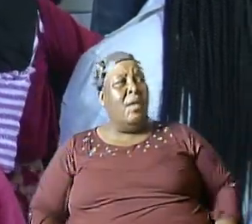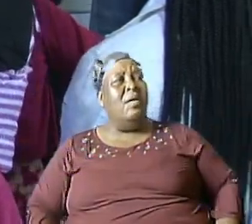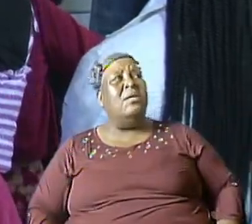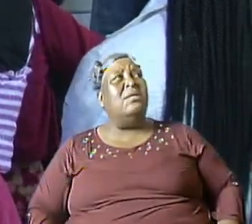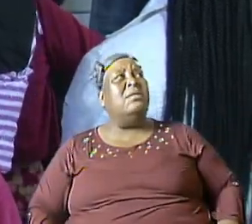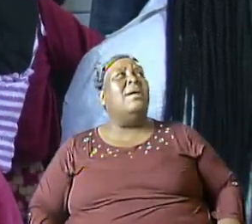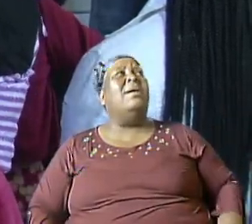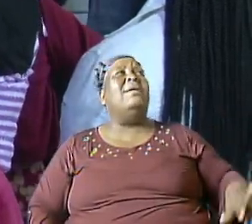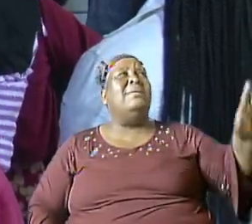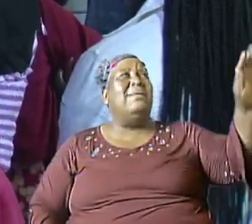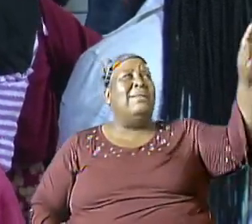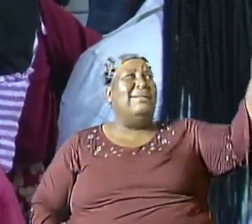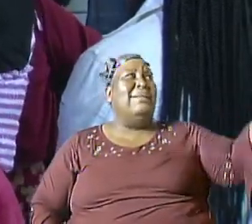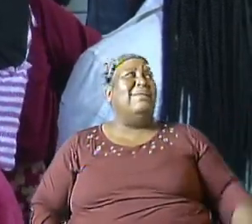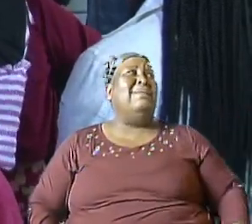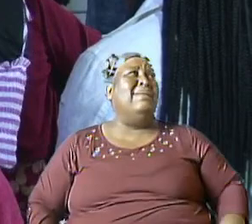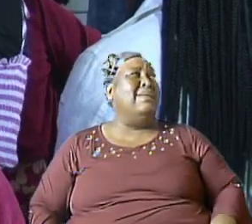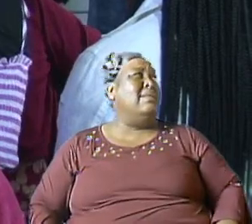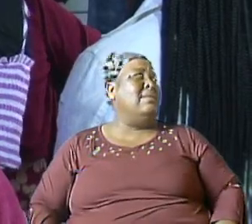free, evermore.